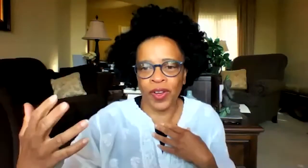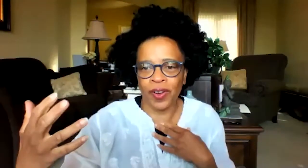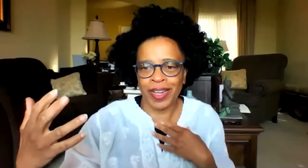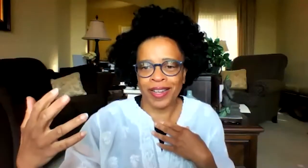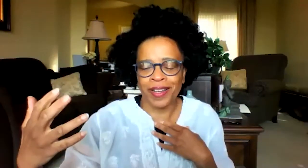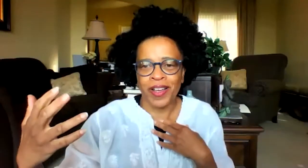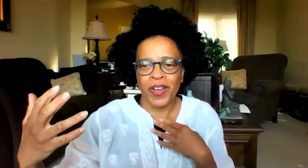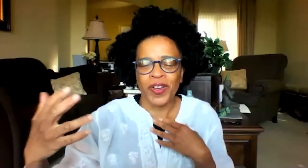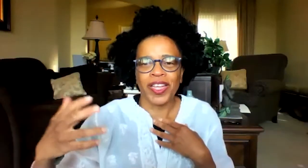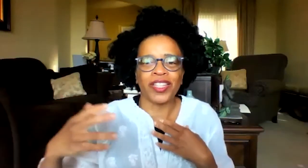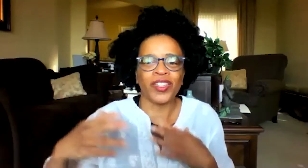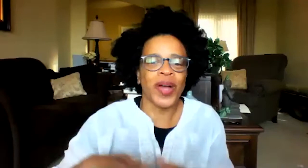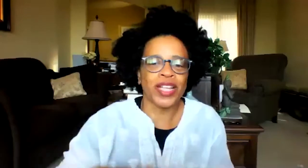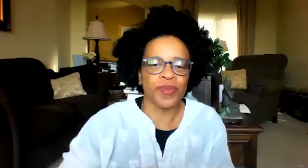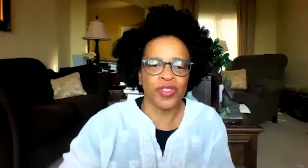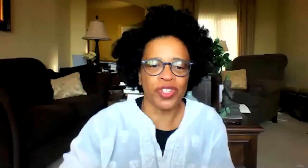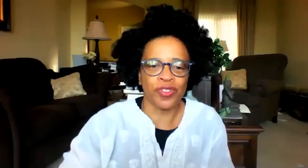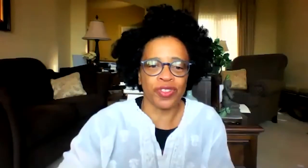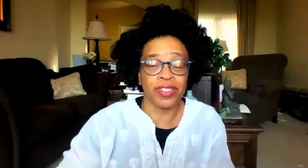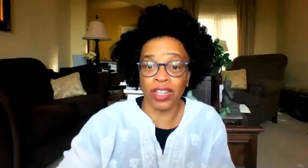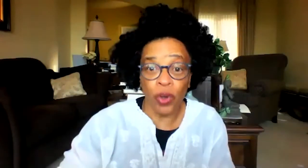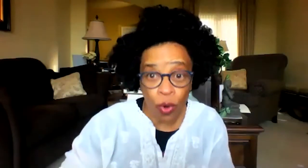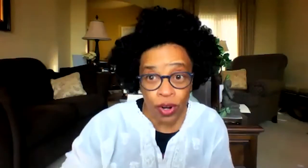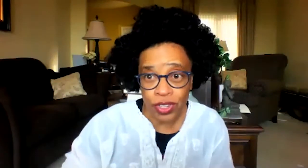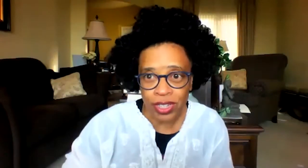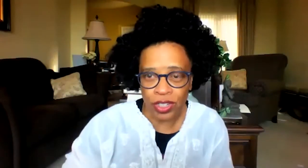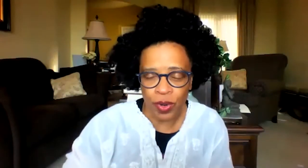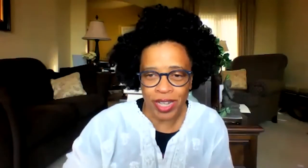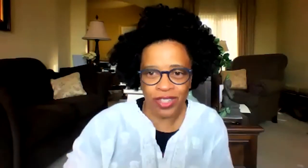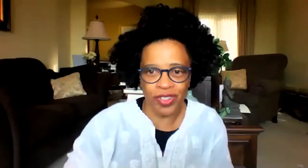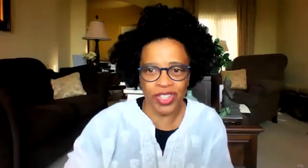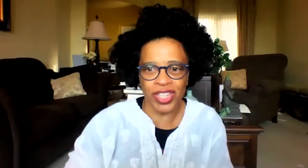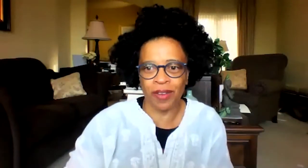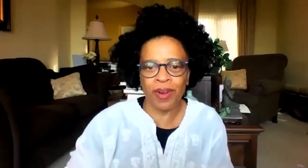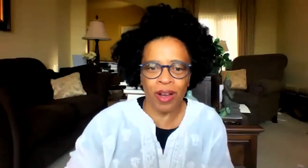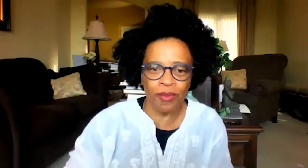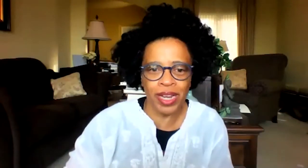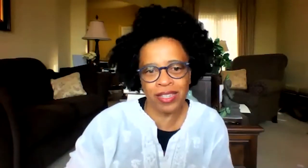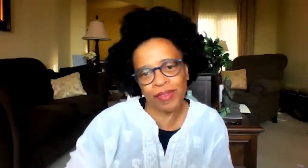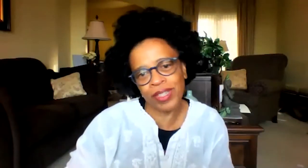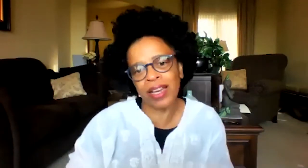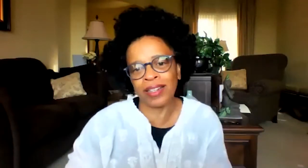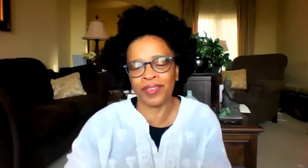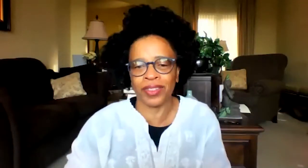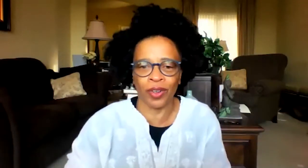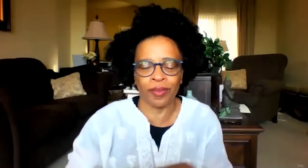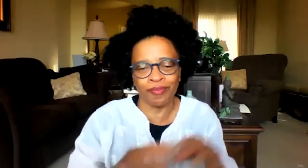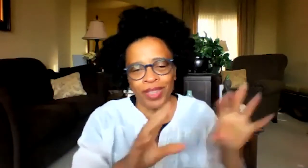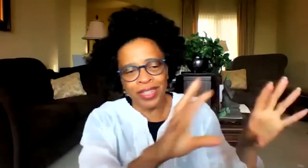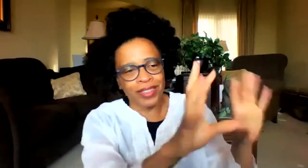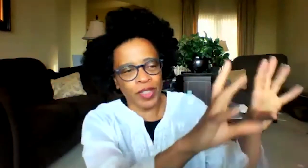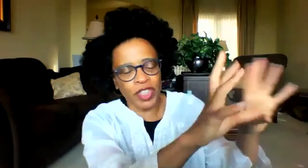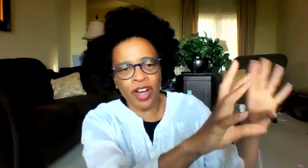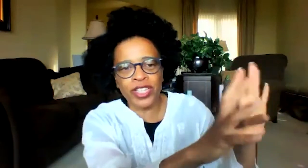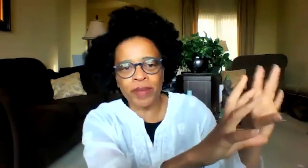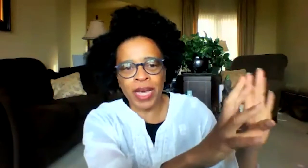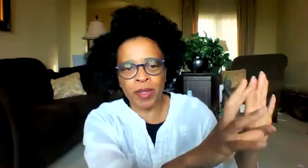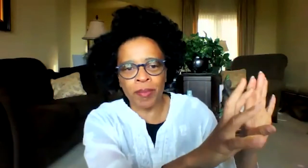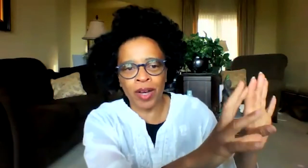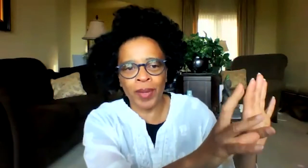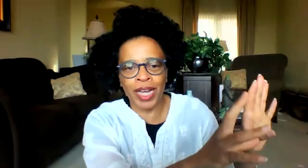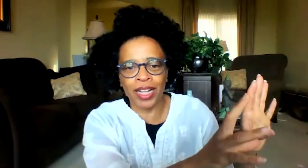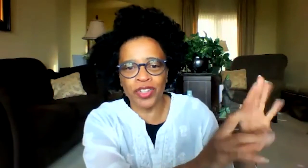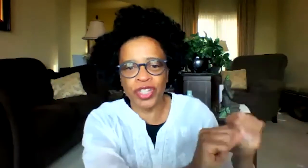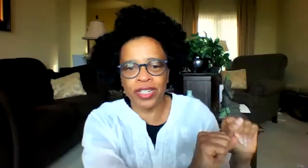is all very, in the US, we used to use, the courts in the US used to say, well, race, kind of, you know, they would talk